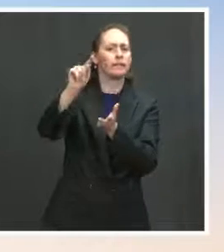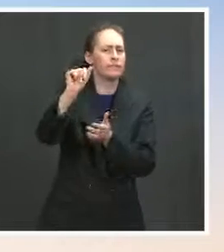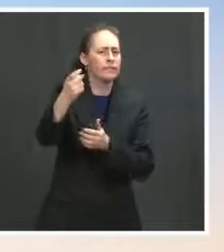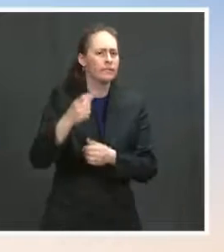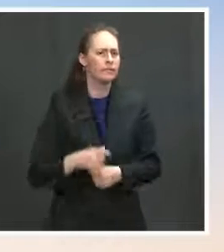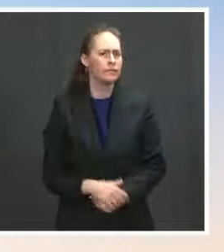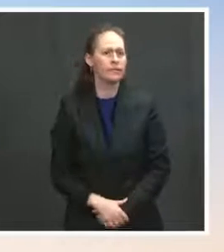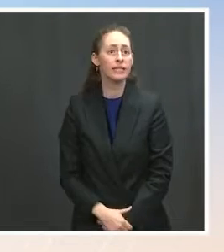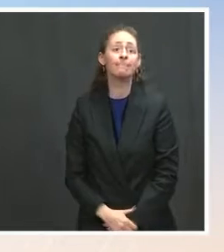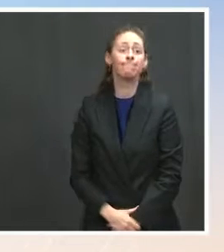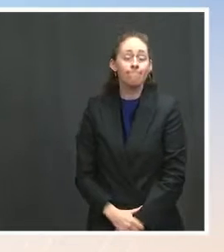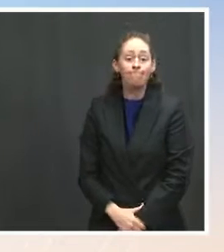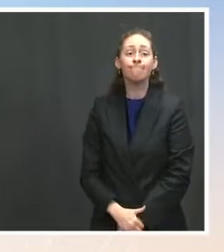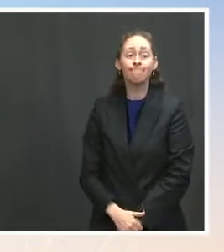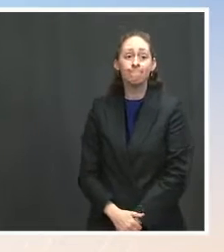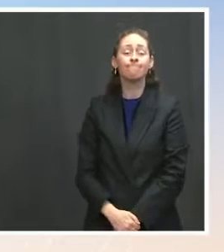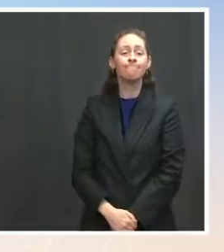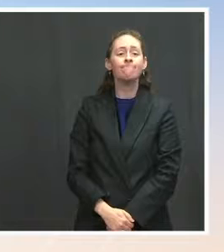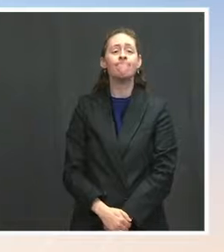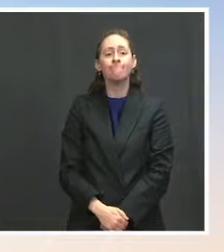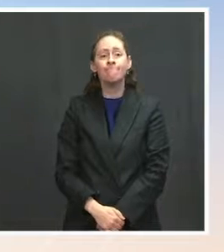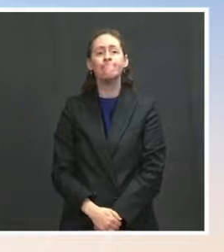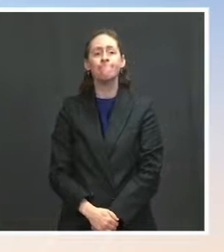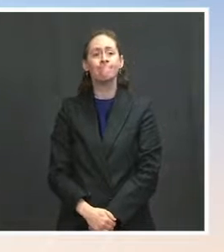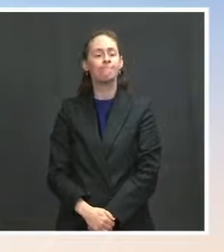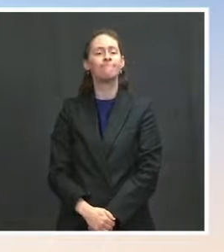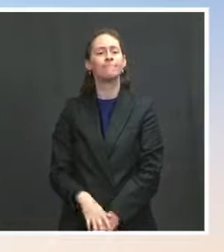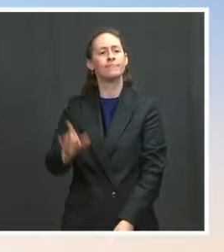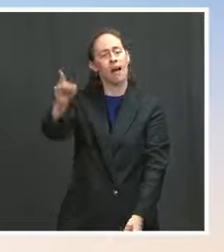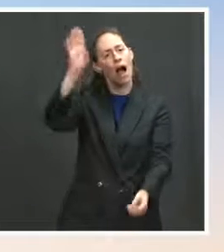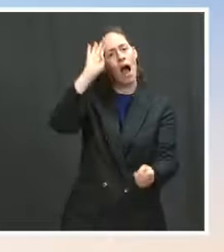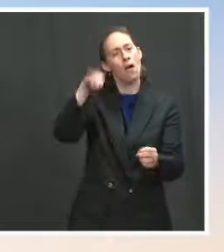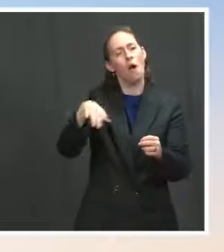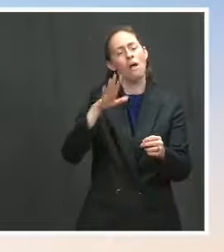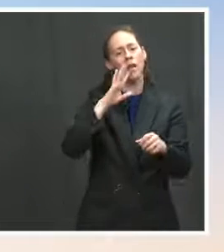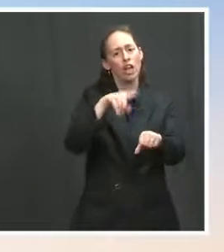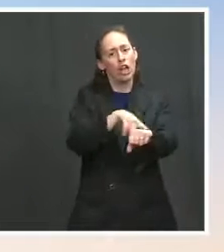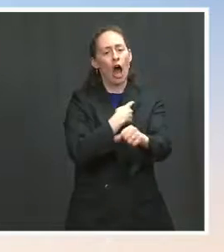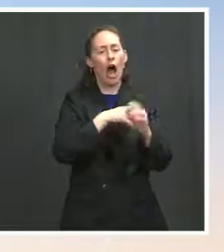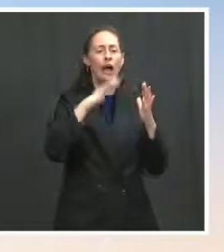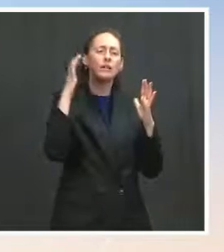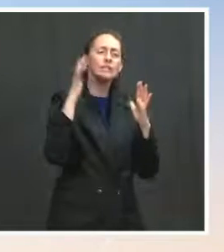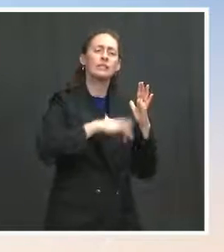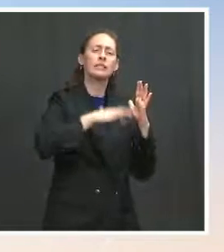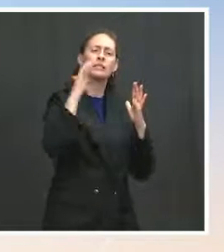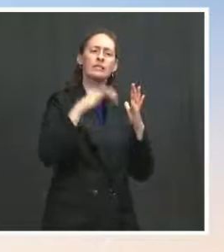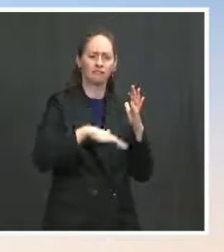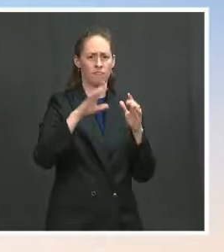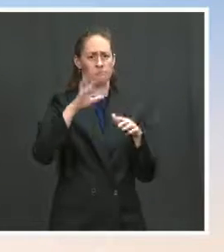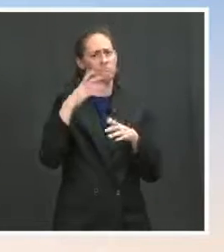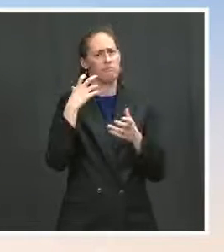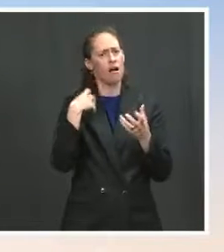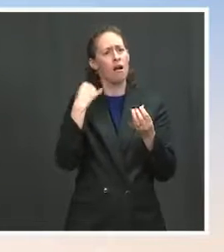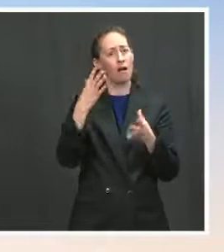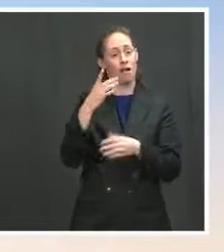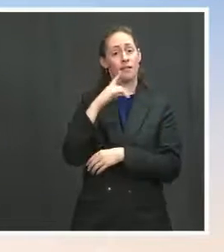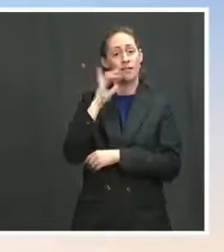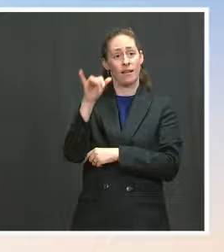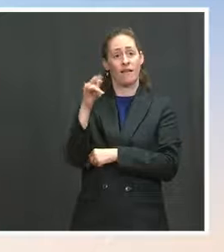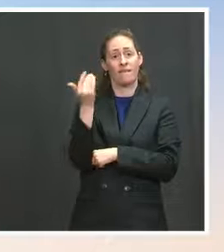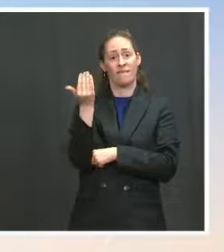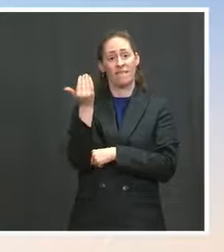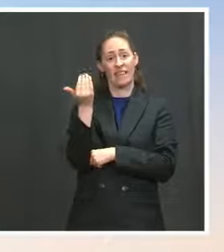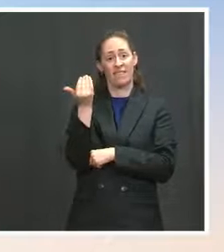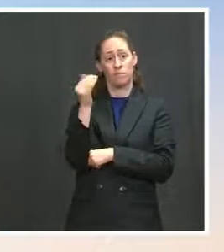know this was a lengthy fact sheet at the time, but the book minimum tax, which is the 15% minimum tax, was actually in the American